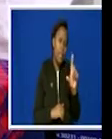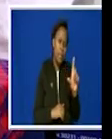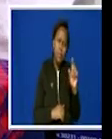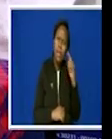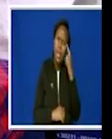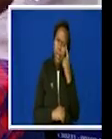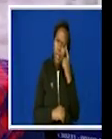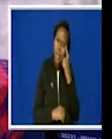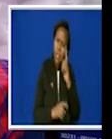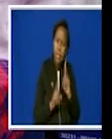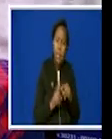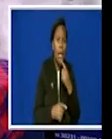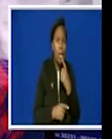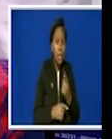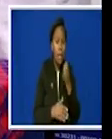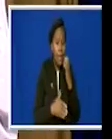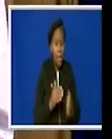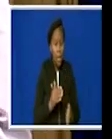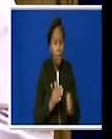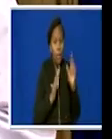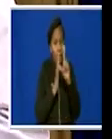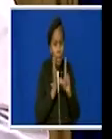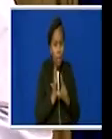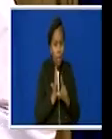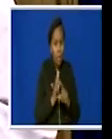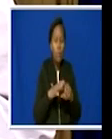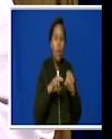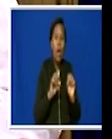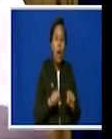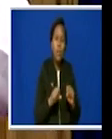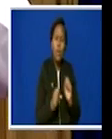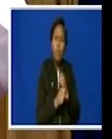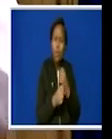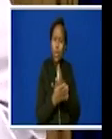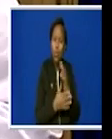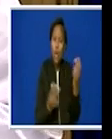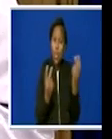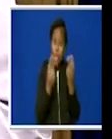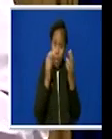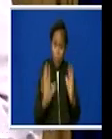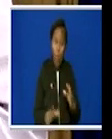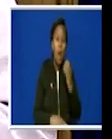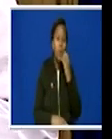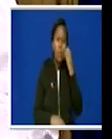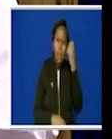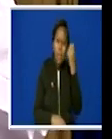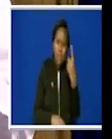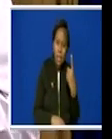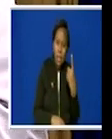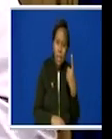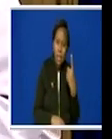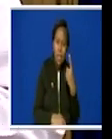Mwalimu, I can also mention that by the end of this lesson, we shall have ensured that the viewer at home understands